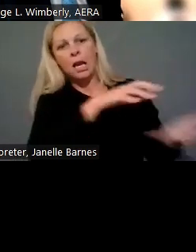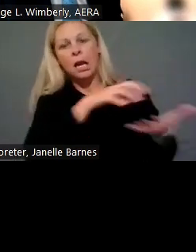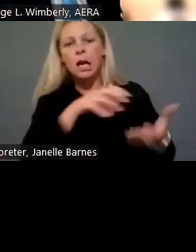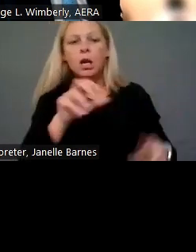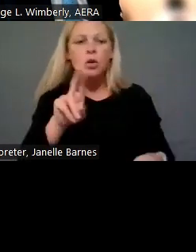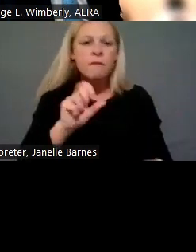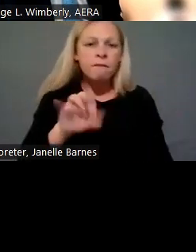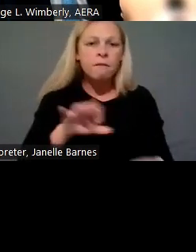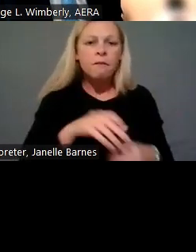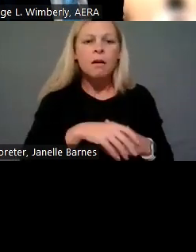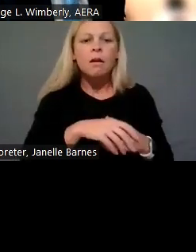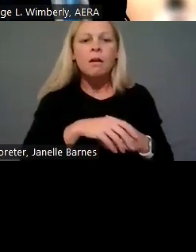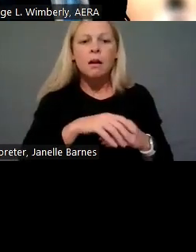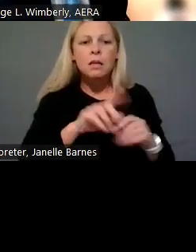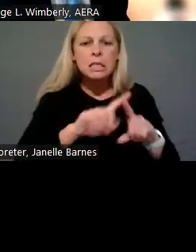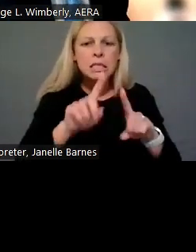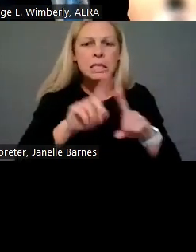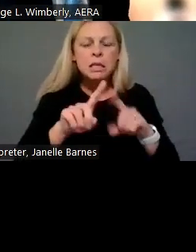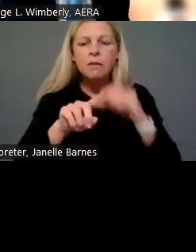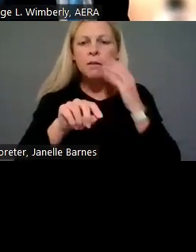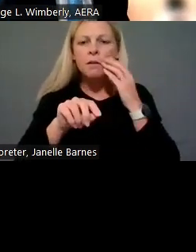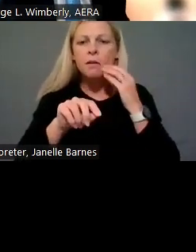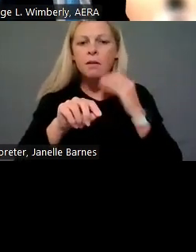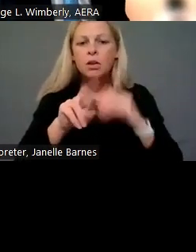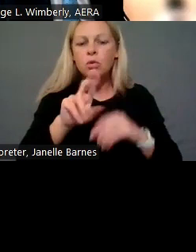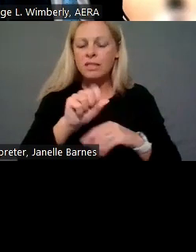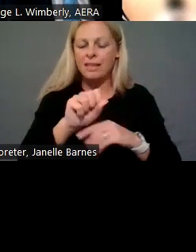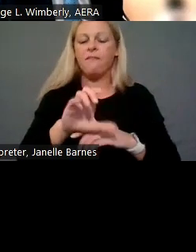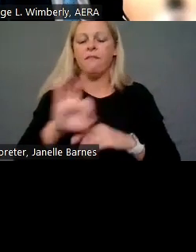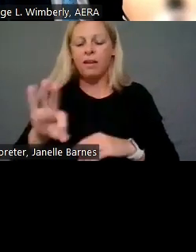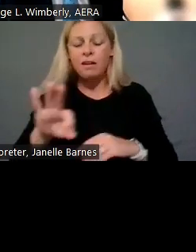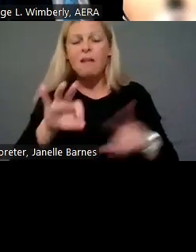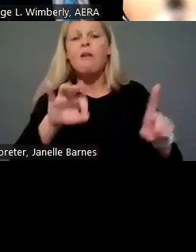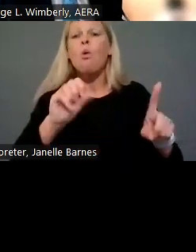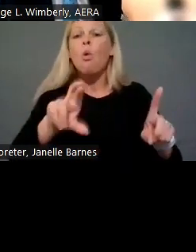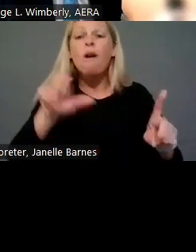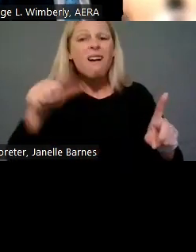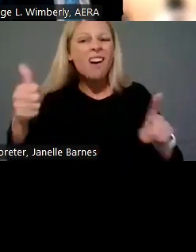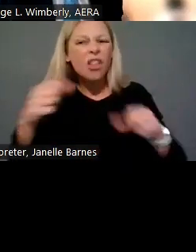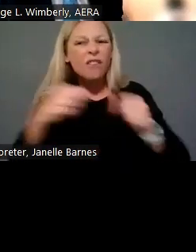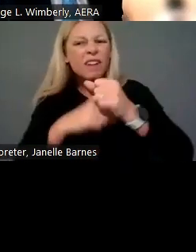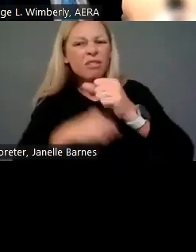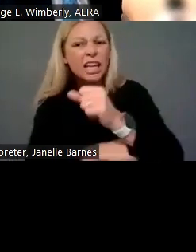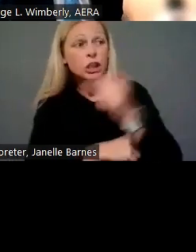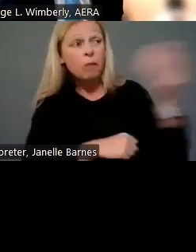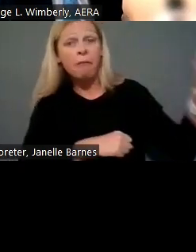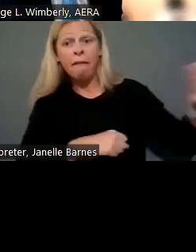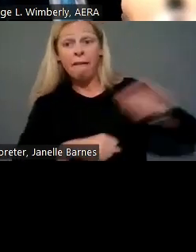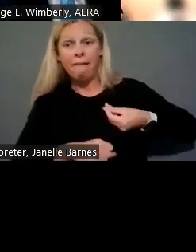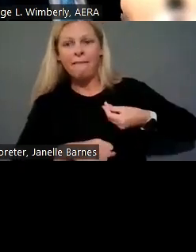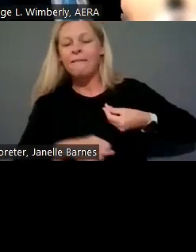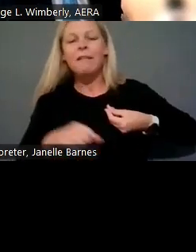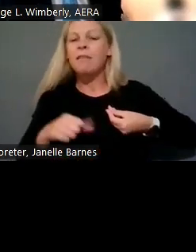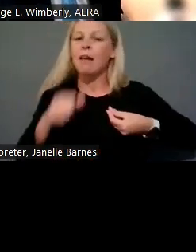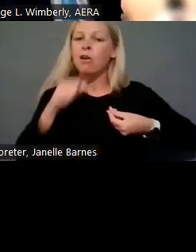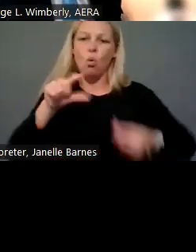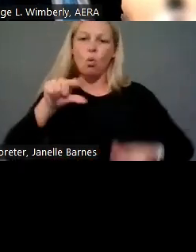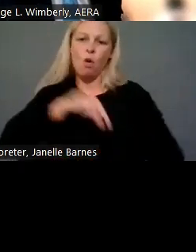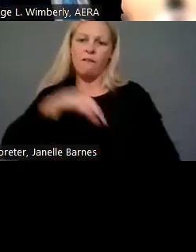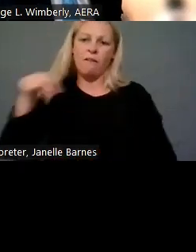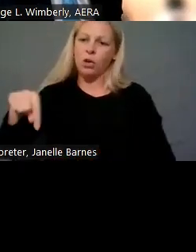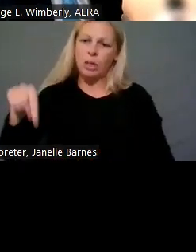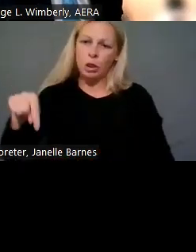awards, some, and other foundations and all too. Those are not, that is not permissible for this.